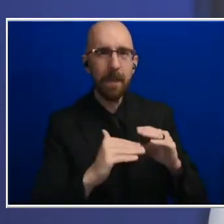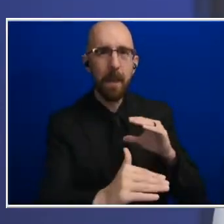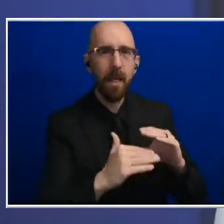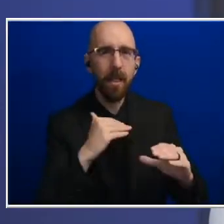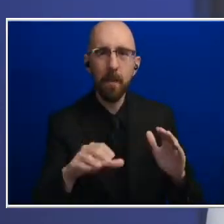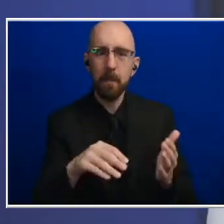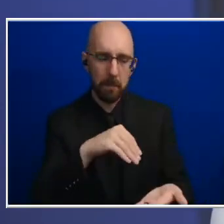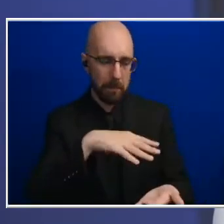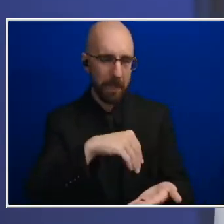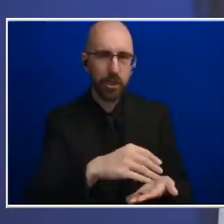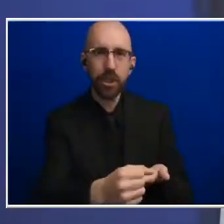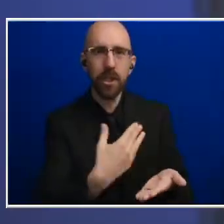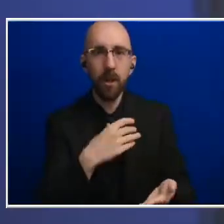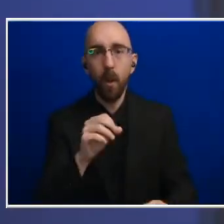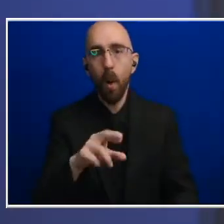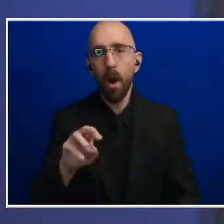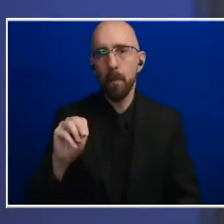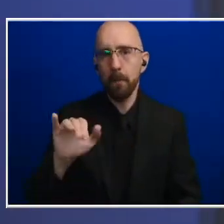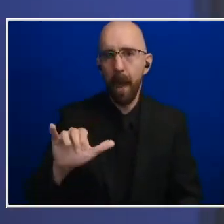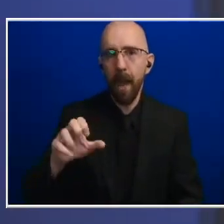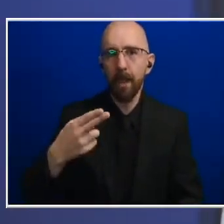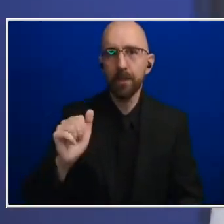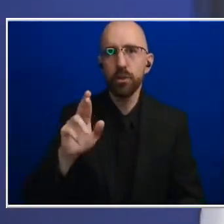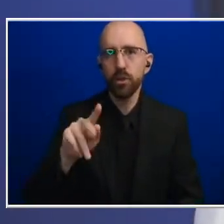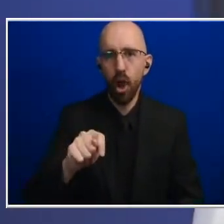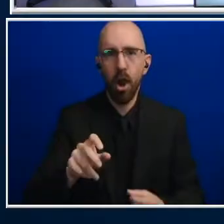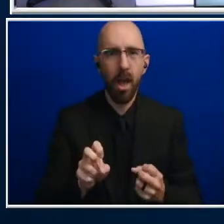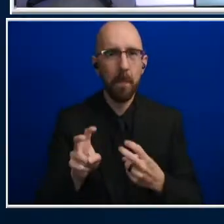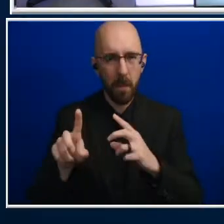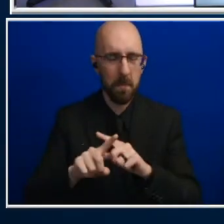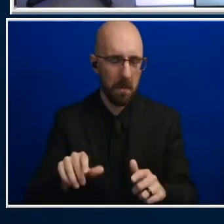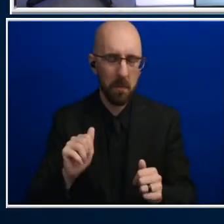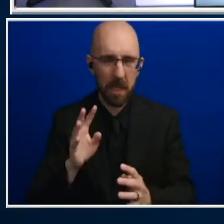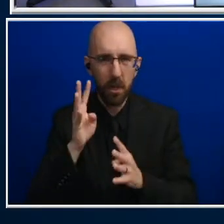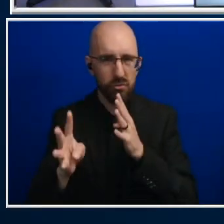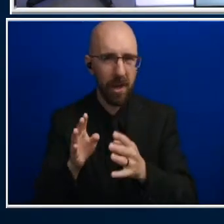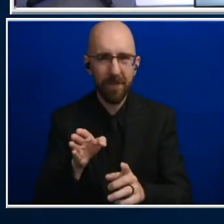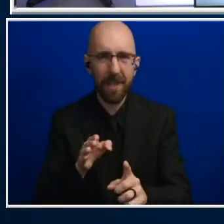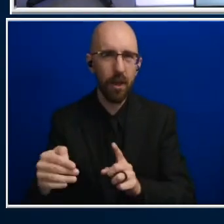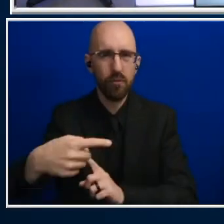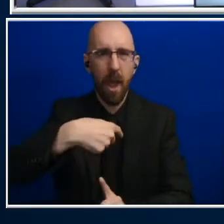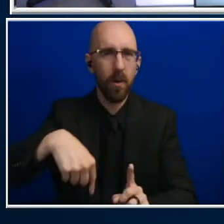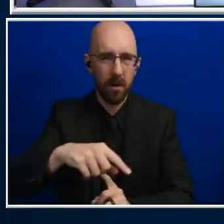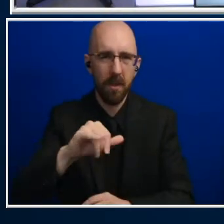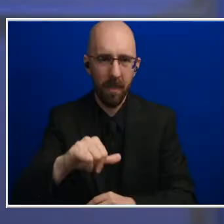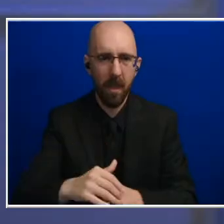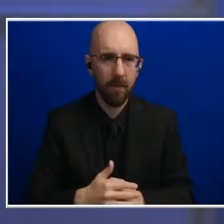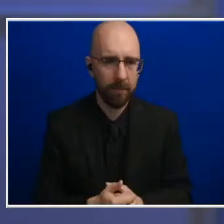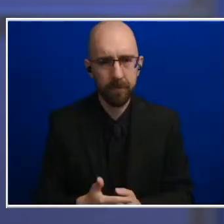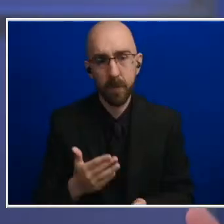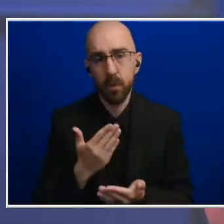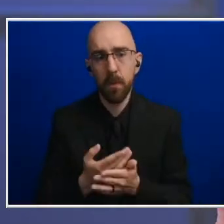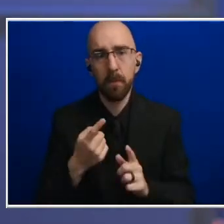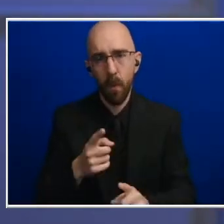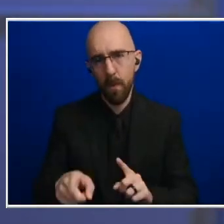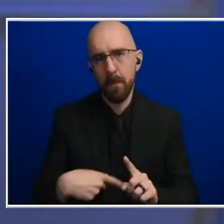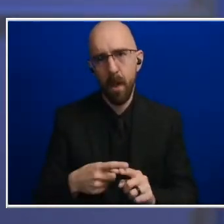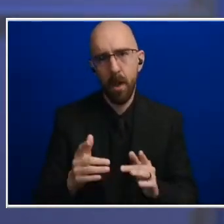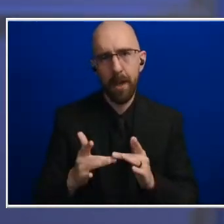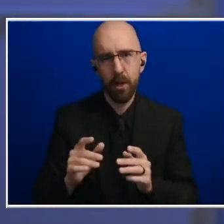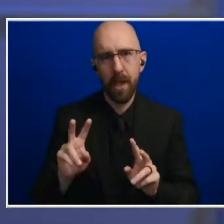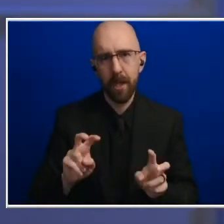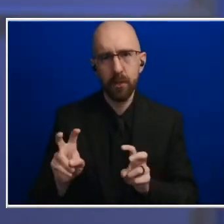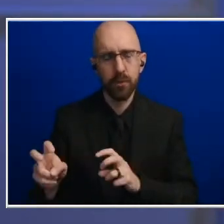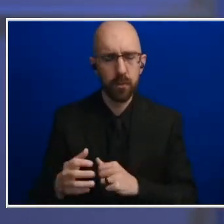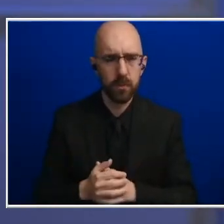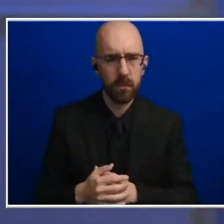of a photo, but there are creative workarounds we can use. I do think it's a good point about the internet issue, and one thing we can always